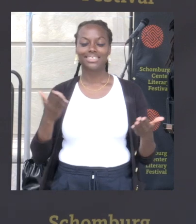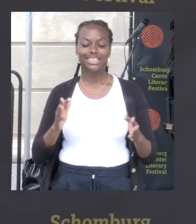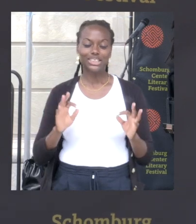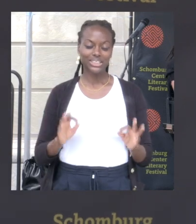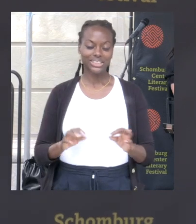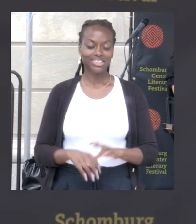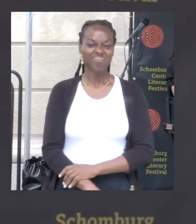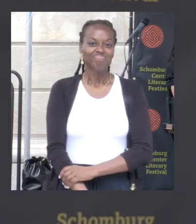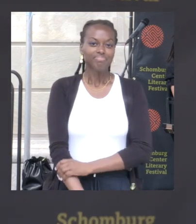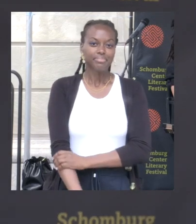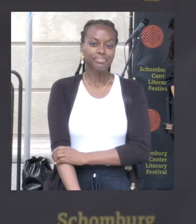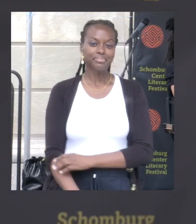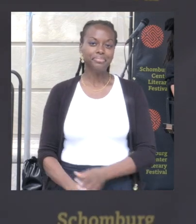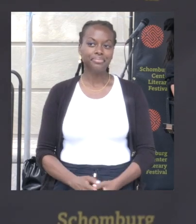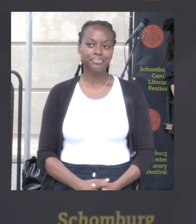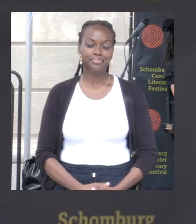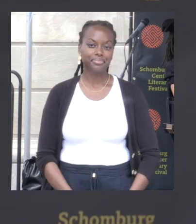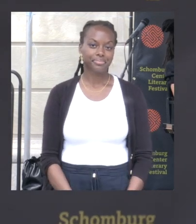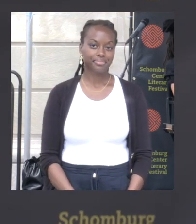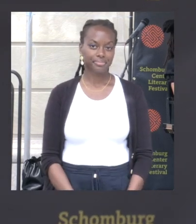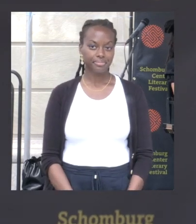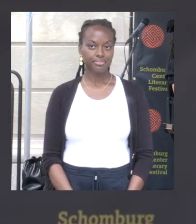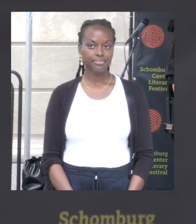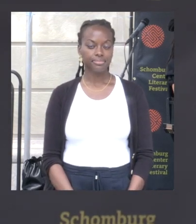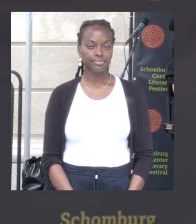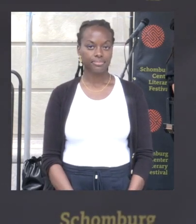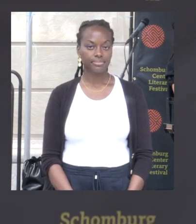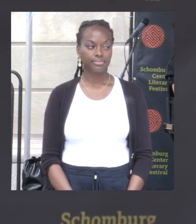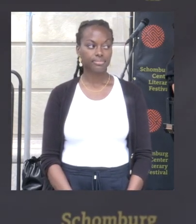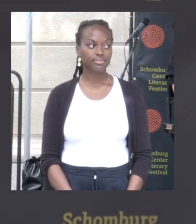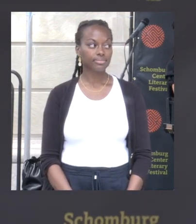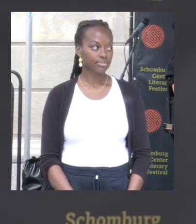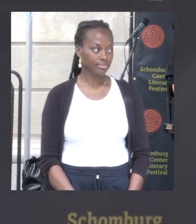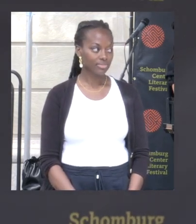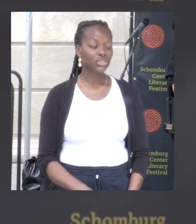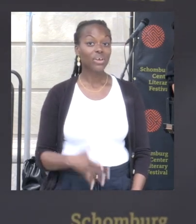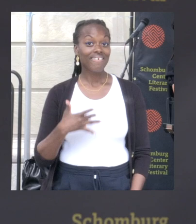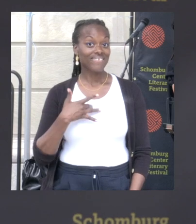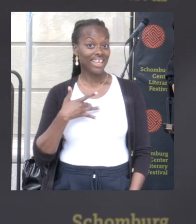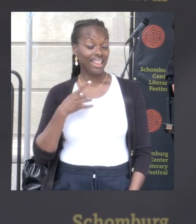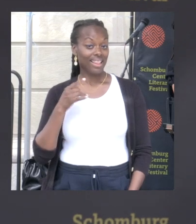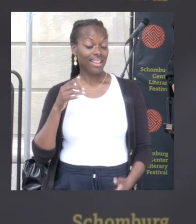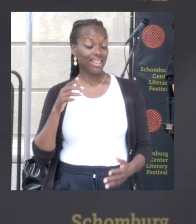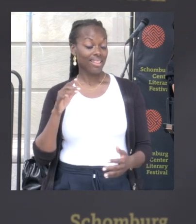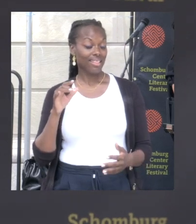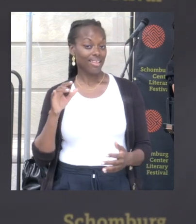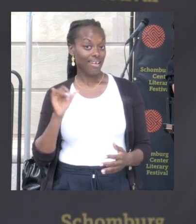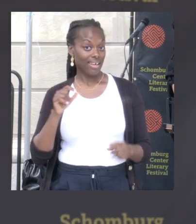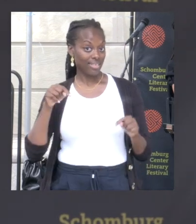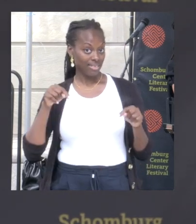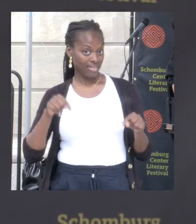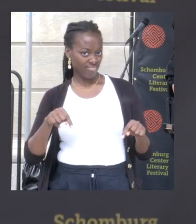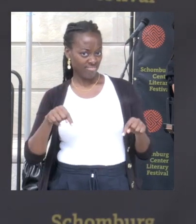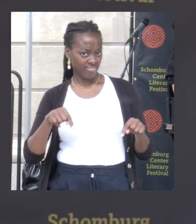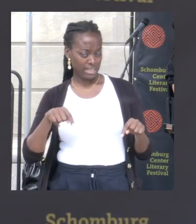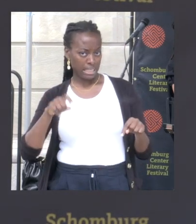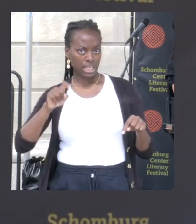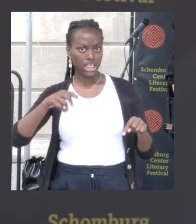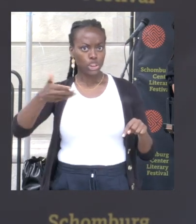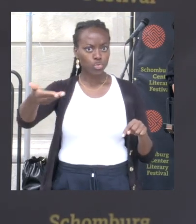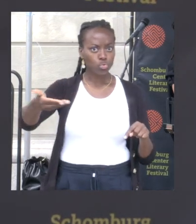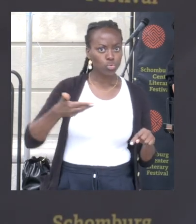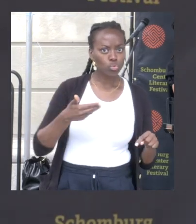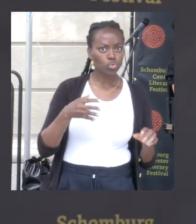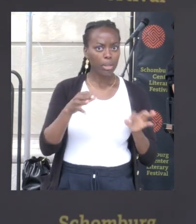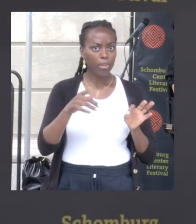Fantastic. So I feel like this is a person who really shouldn't need any introduction, but I'll just say a little bit. Bryant Terry's Black Food,